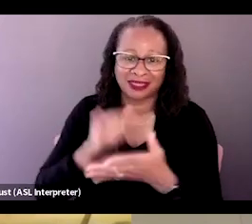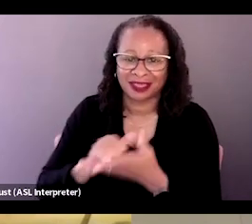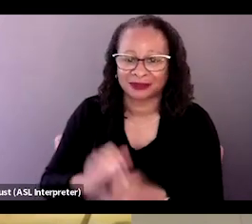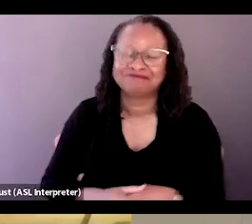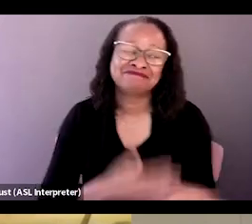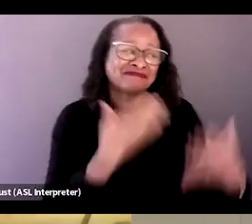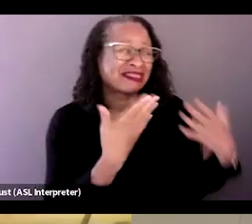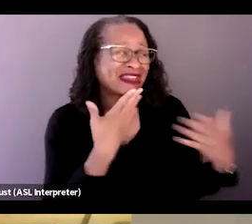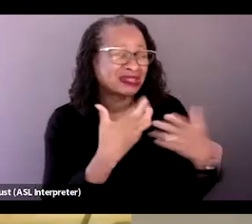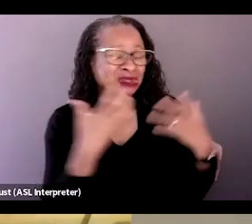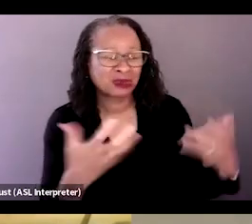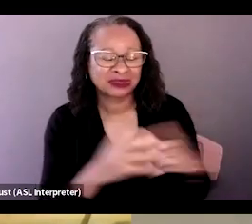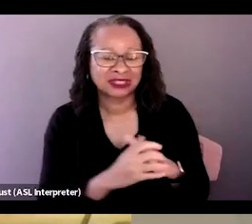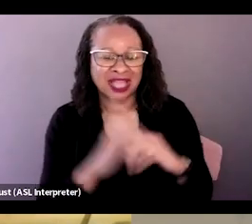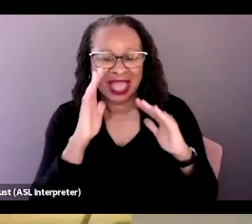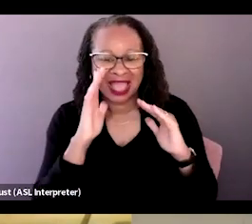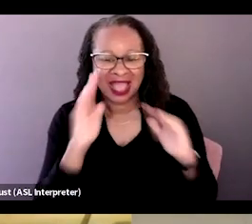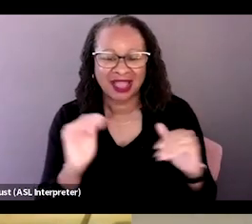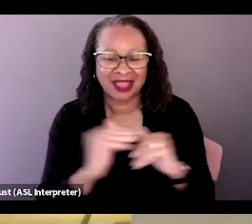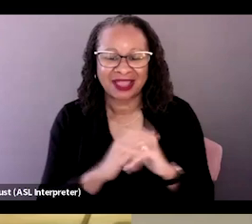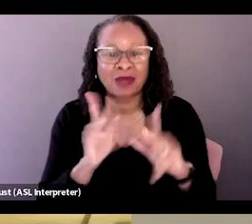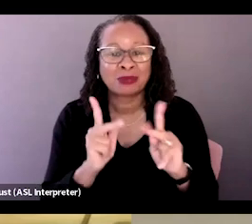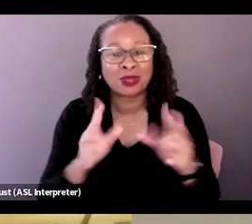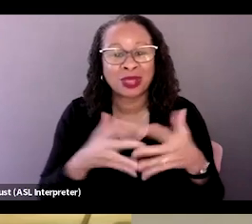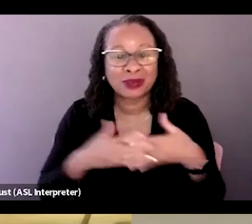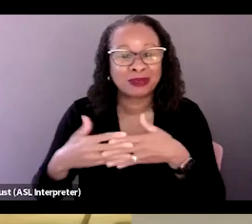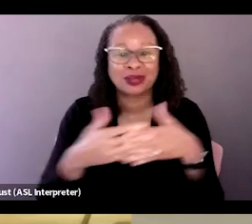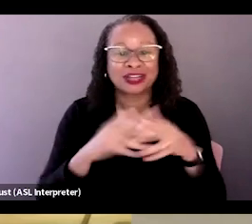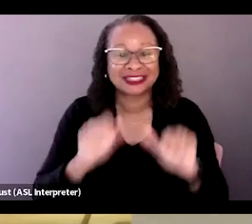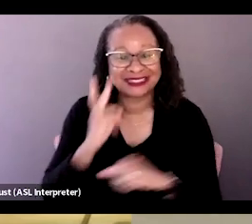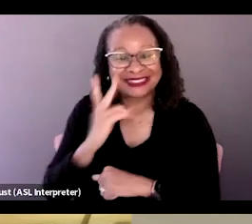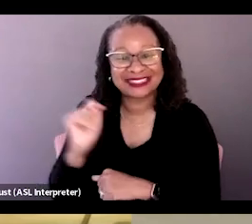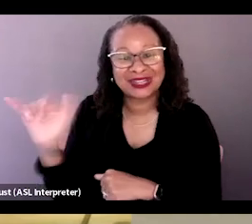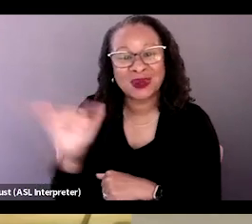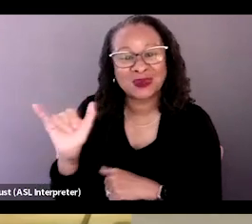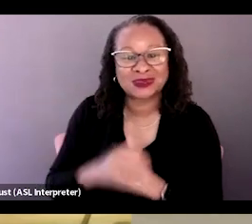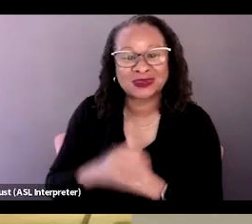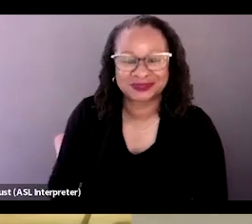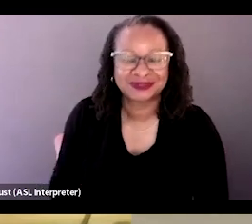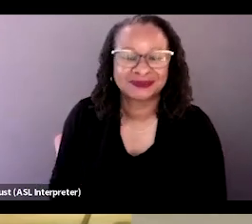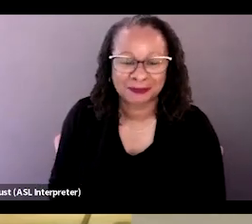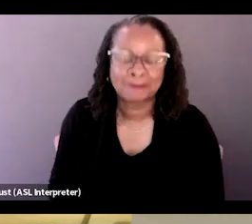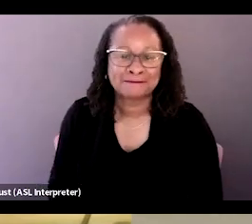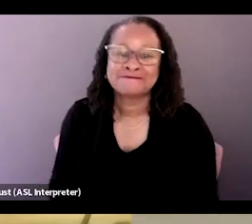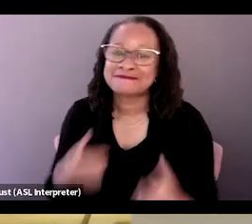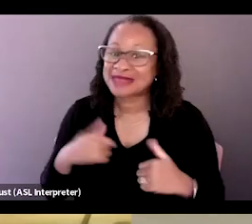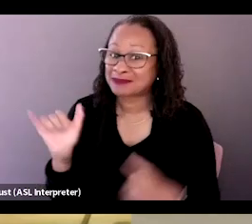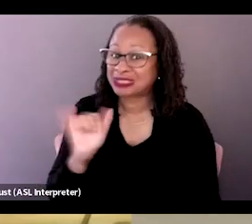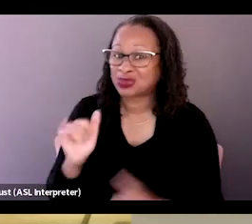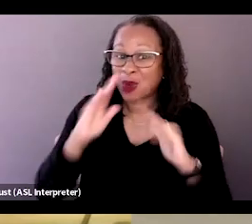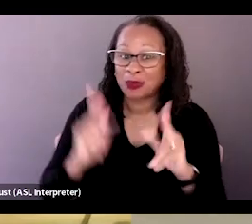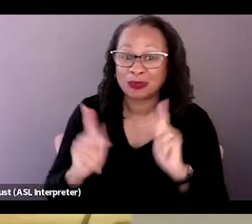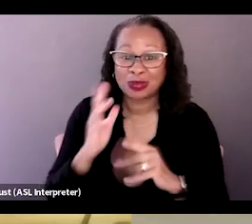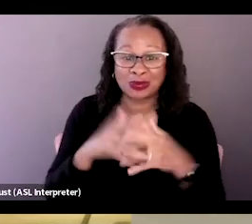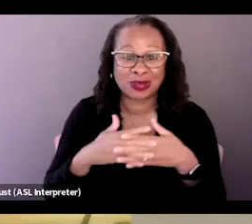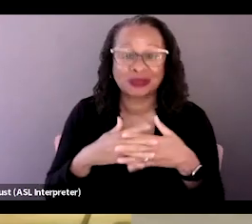much. Thank you. I hope see people in America can see it. Yes, I hope so too. I want